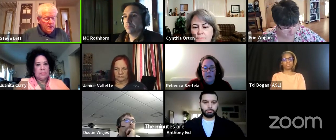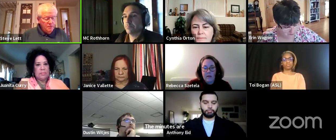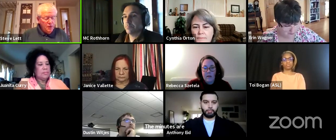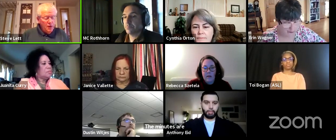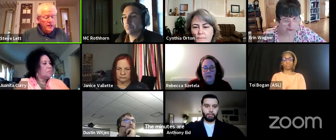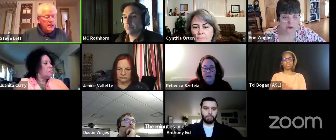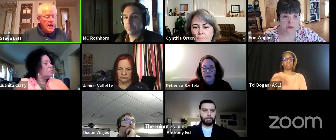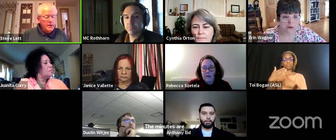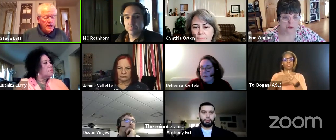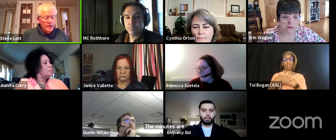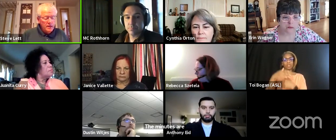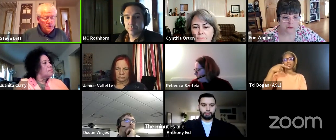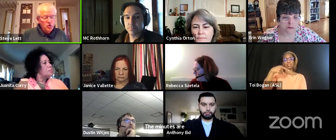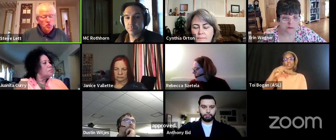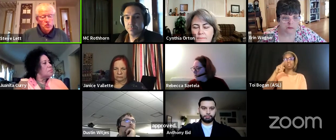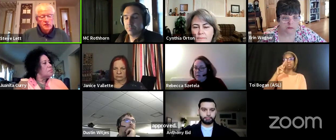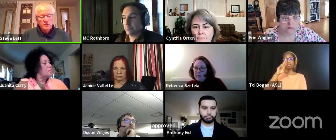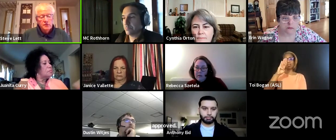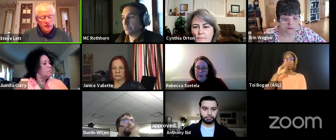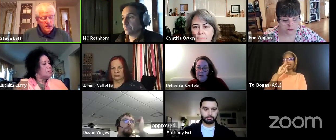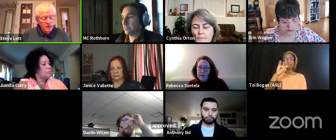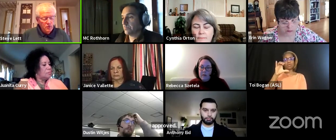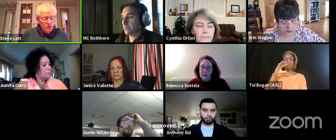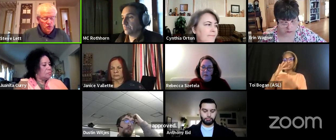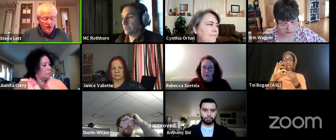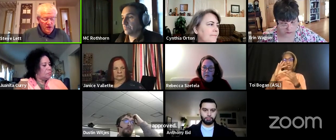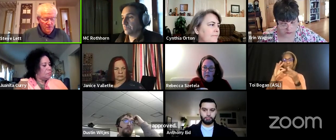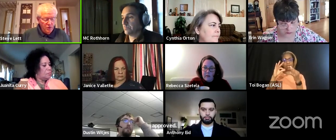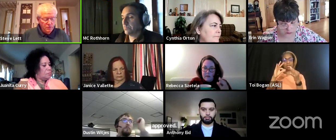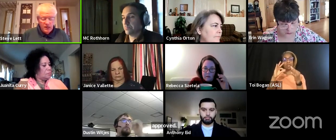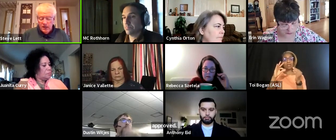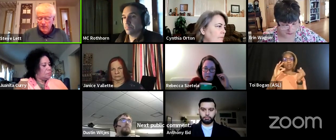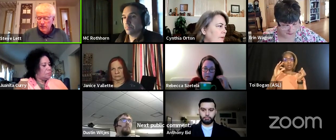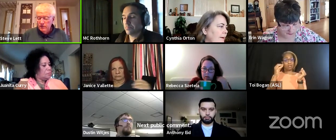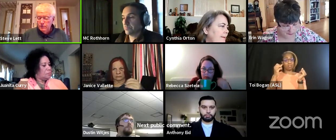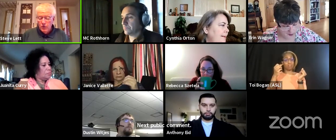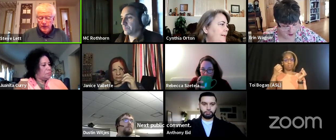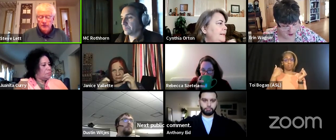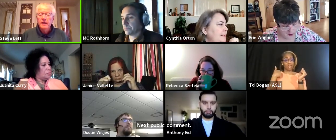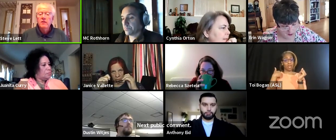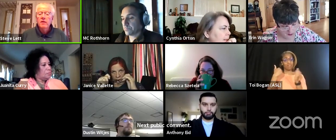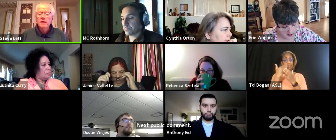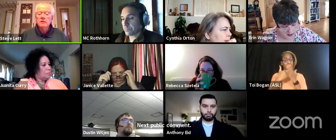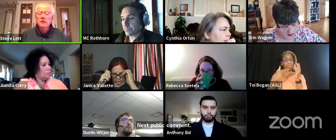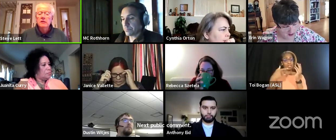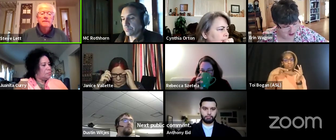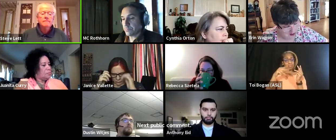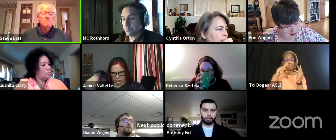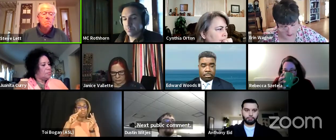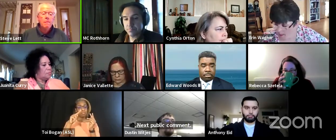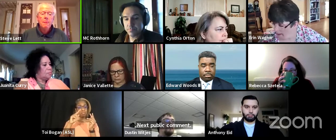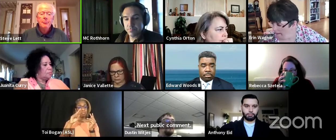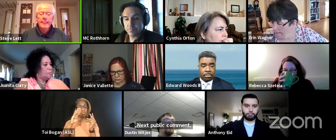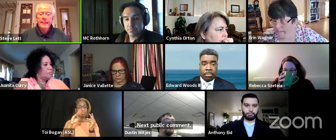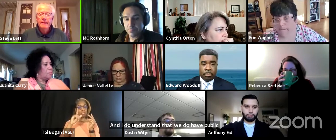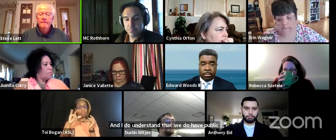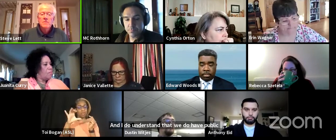Next, public comment. And I do understand that we do have public comment this morning. Is that correct, Sally?